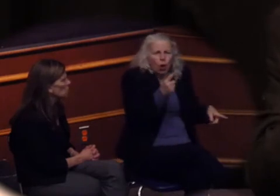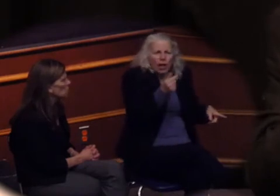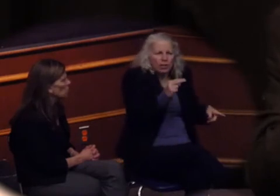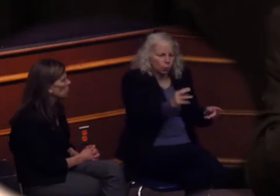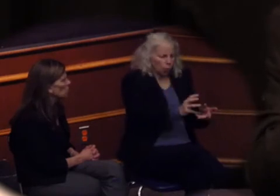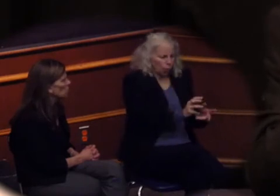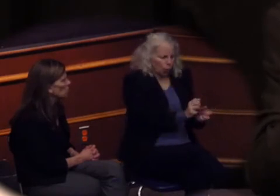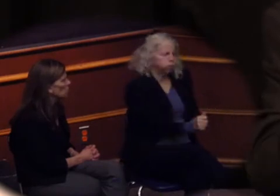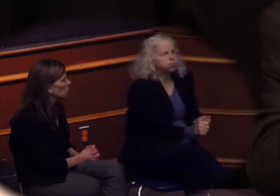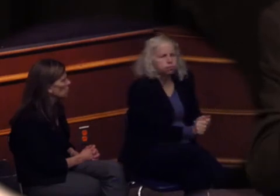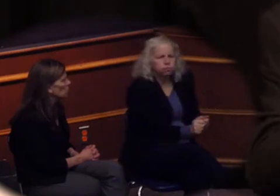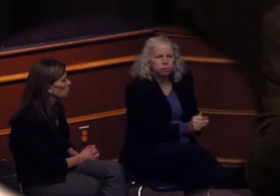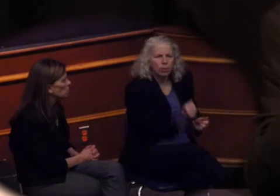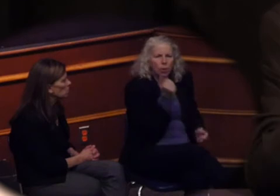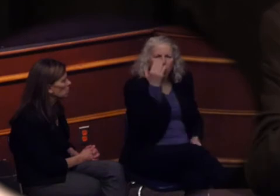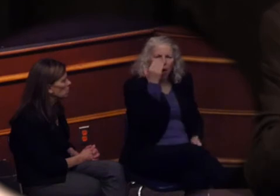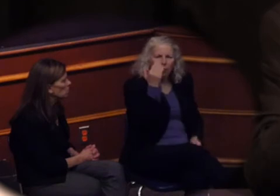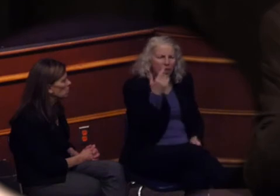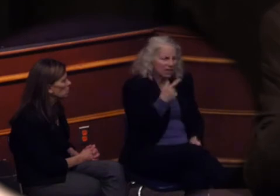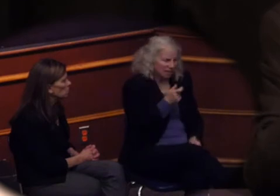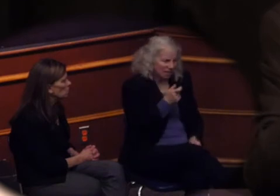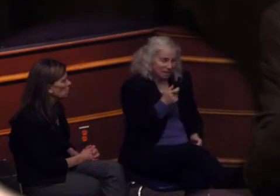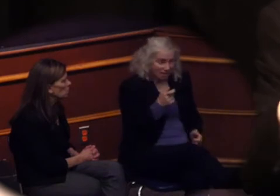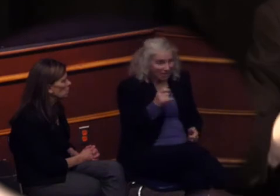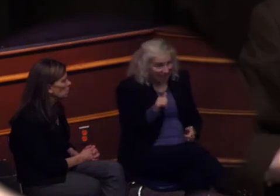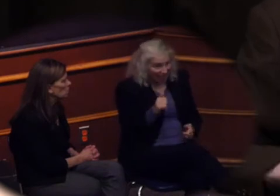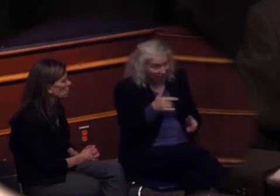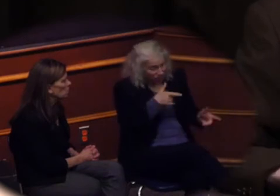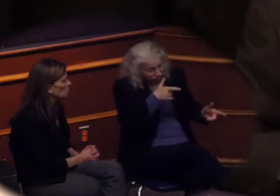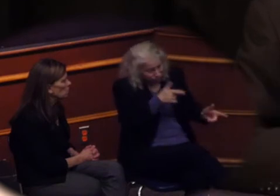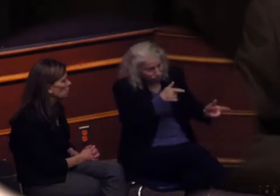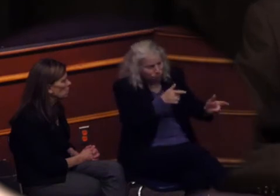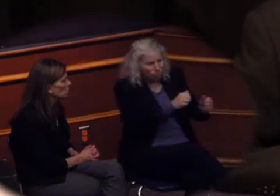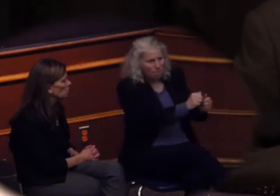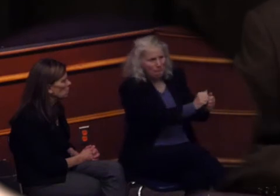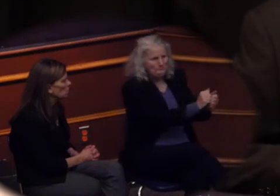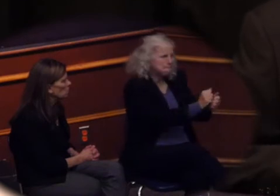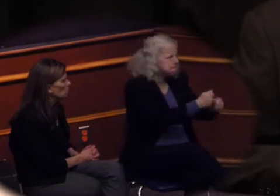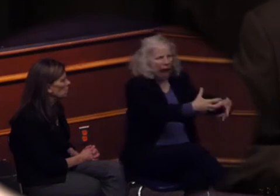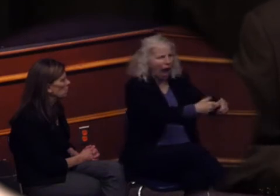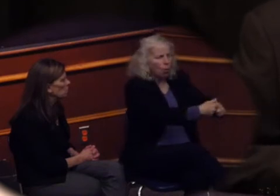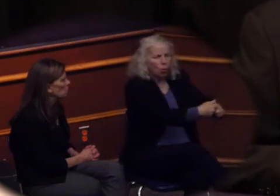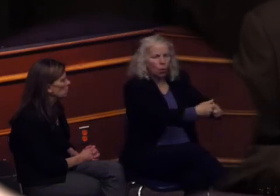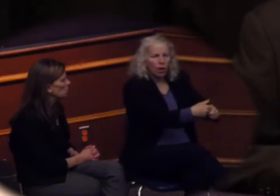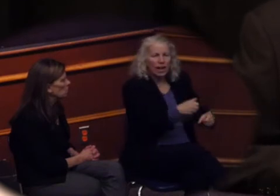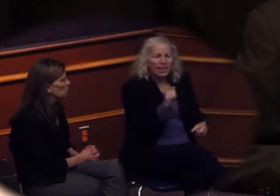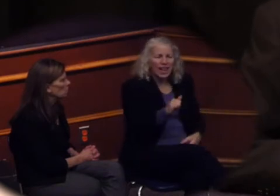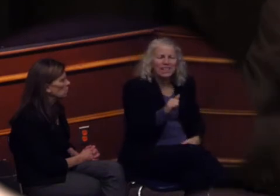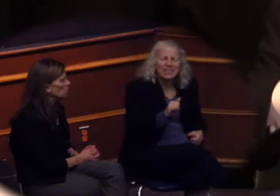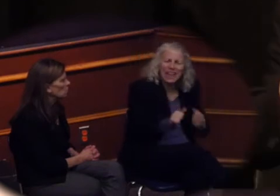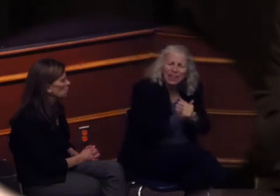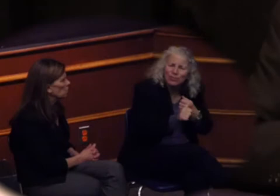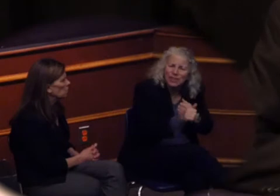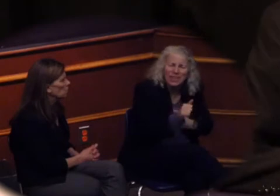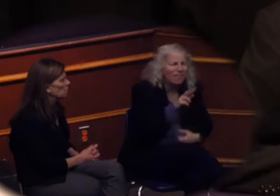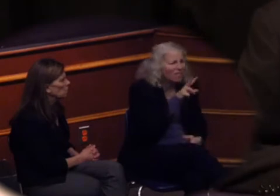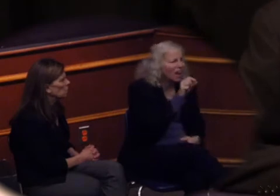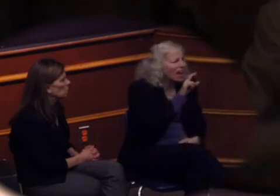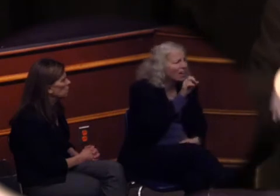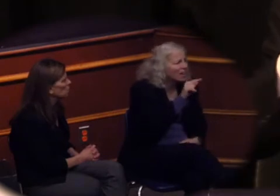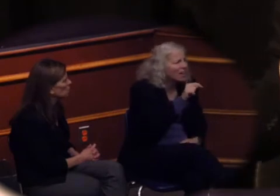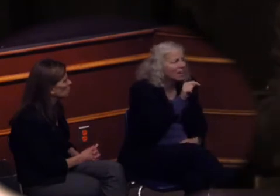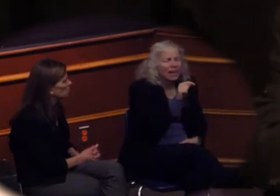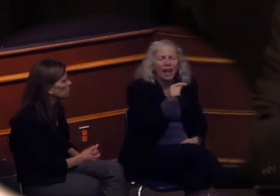because it had been exploded by that weapon. These are extremely dangerous, violent weapons that get used.